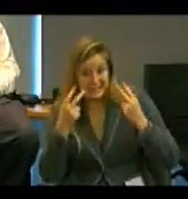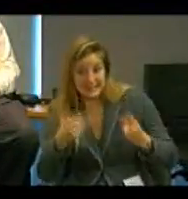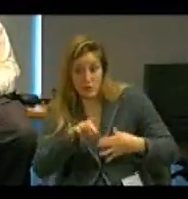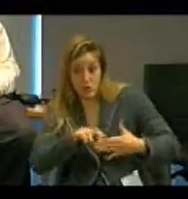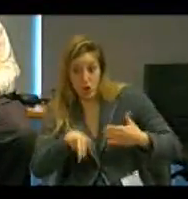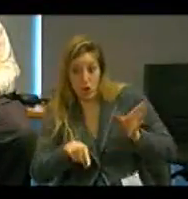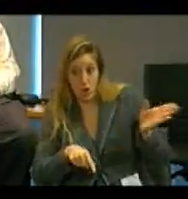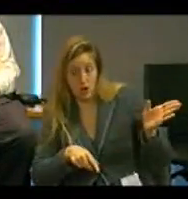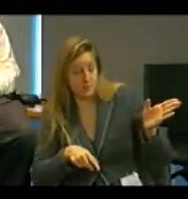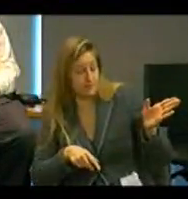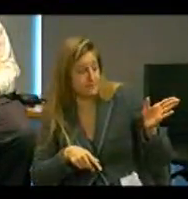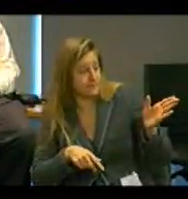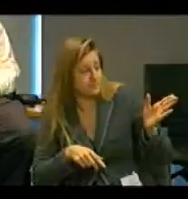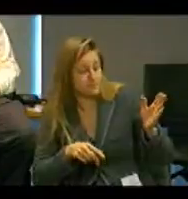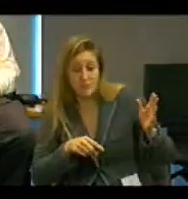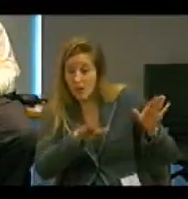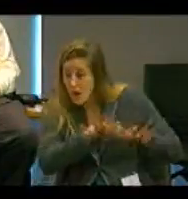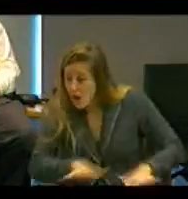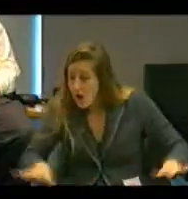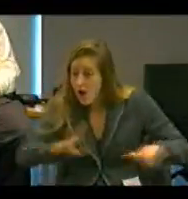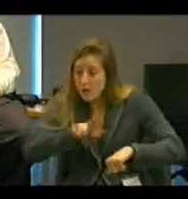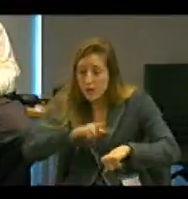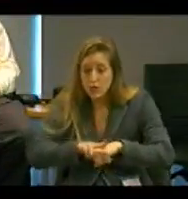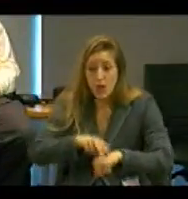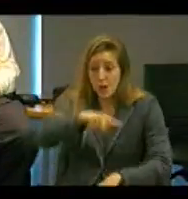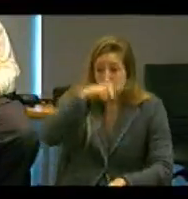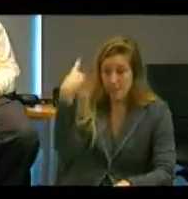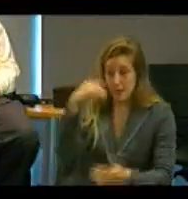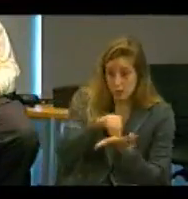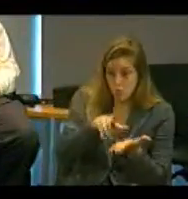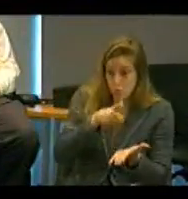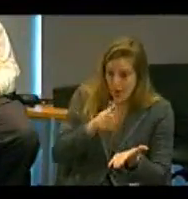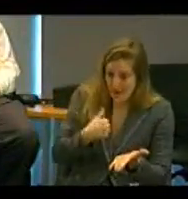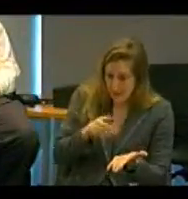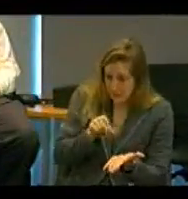found. Across the nation, Black students with disabilities,